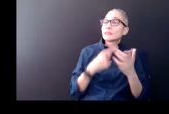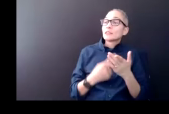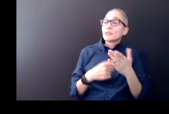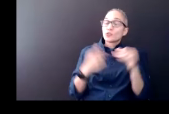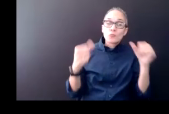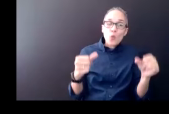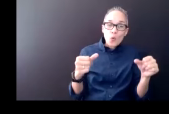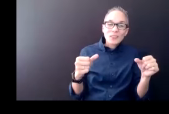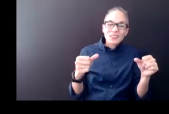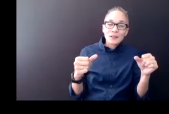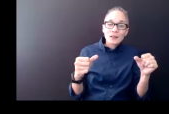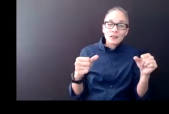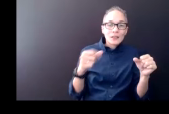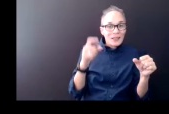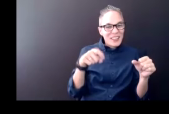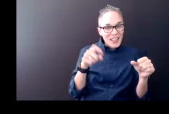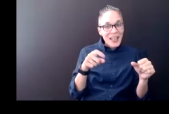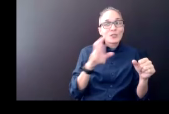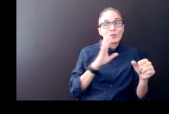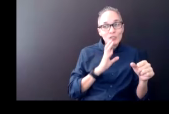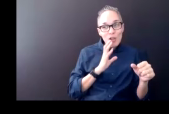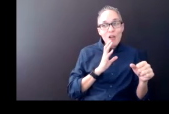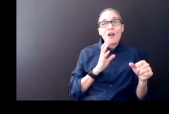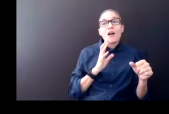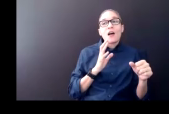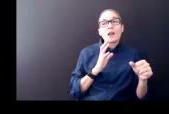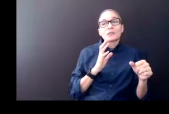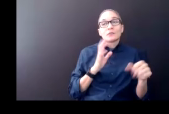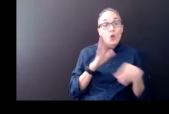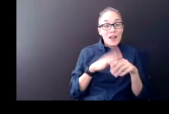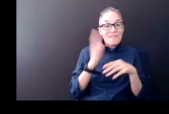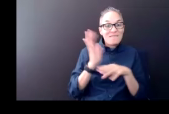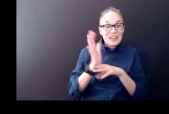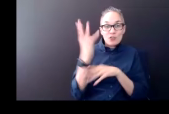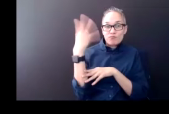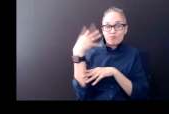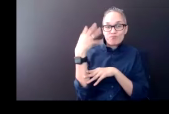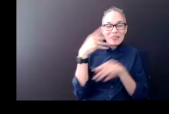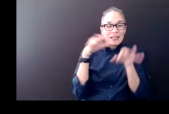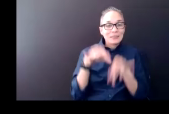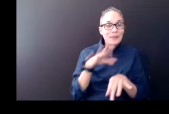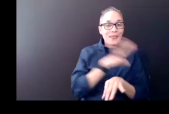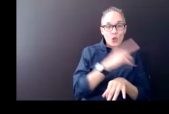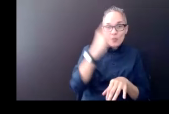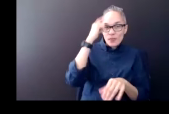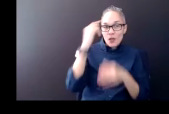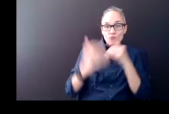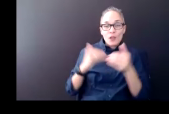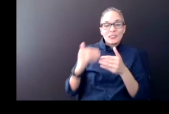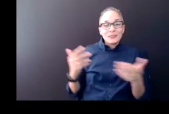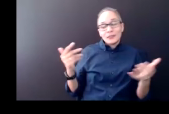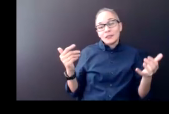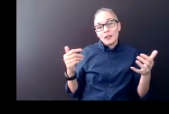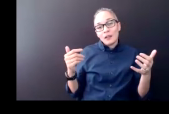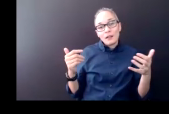to talk over a video and kind of explain their thought process to other students. And maybe we are moving